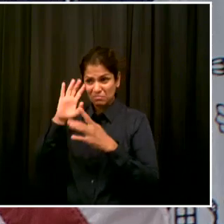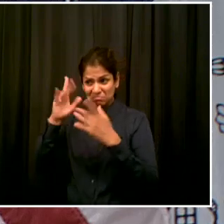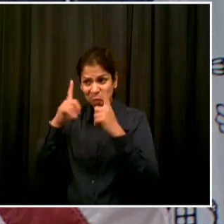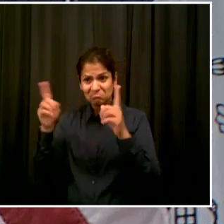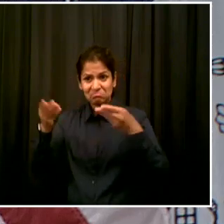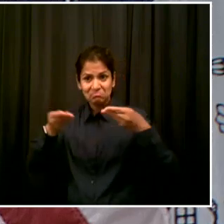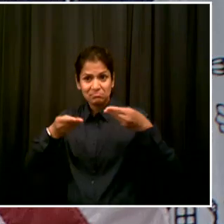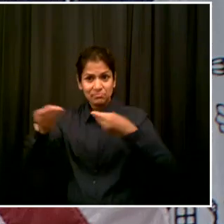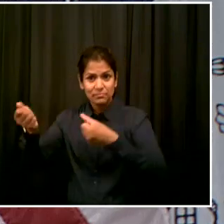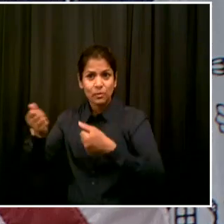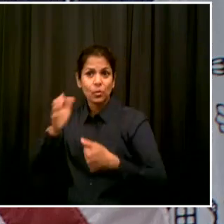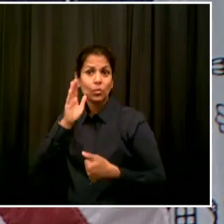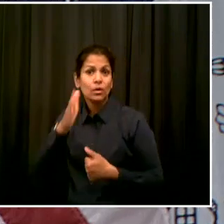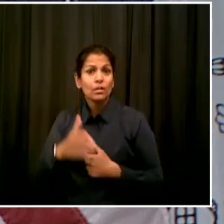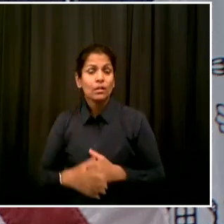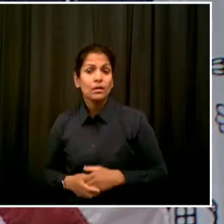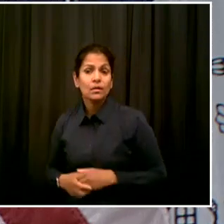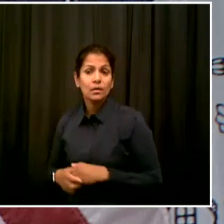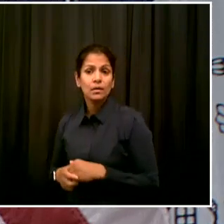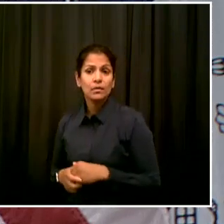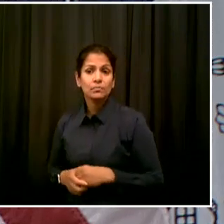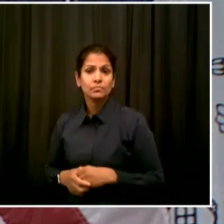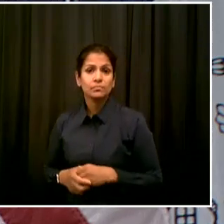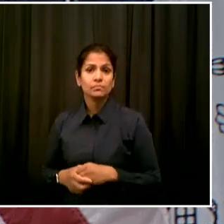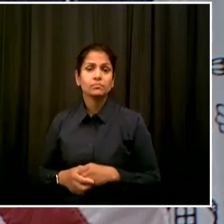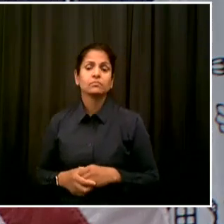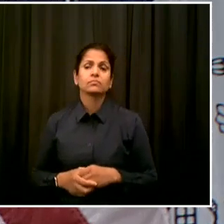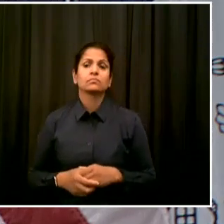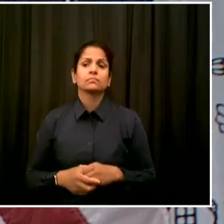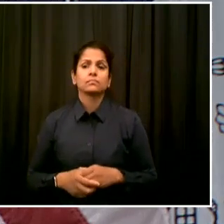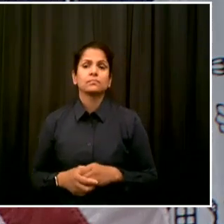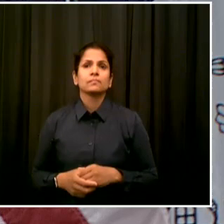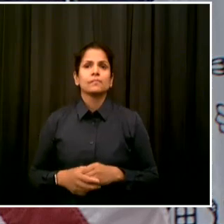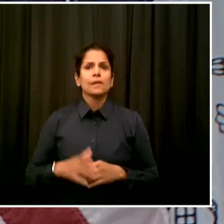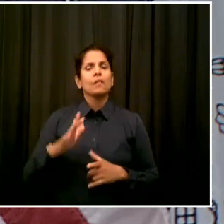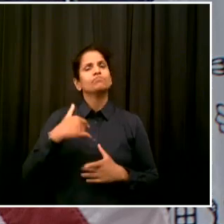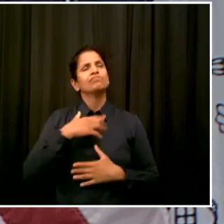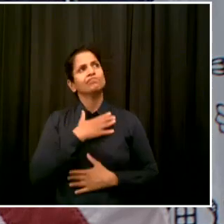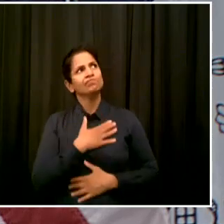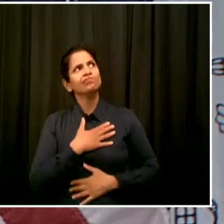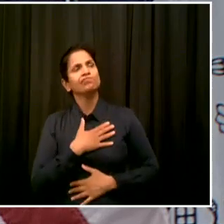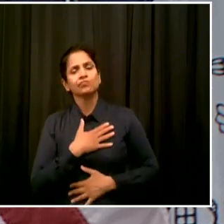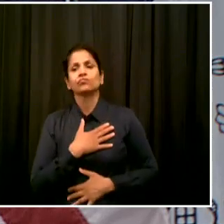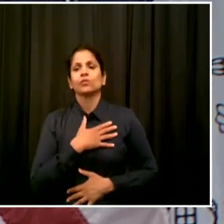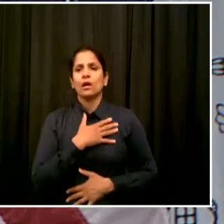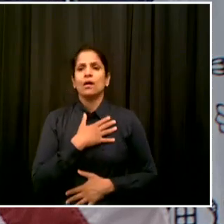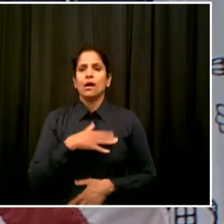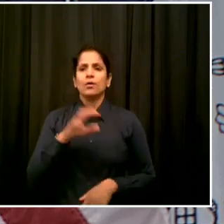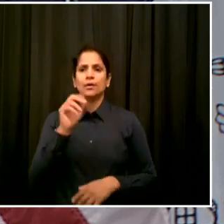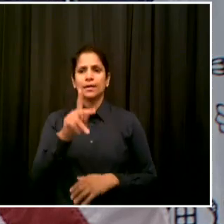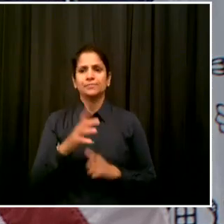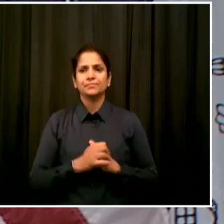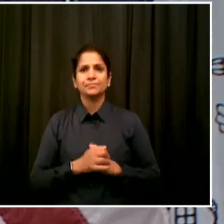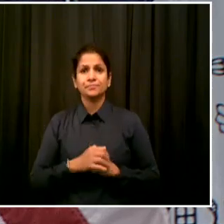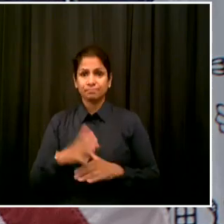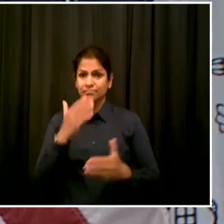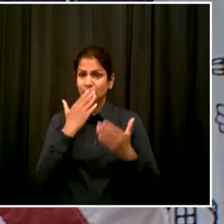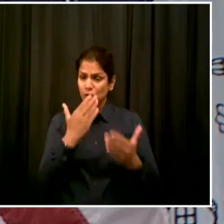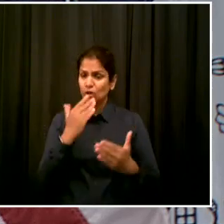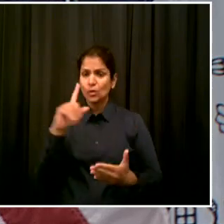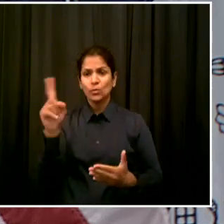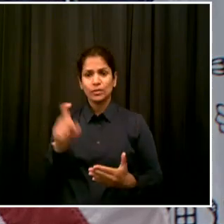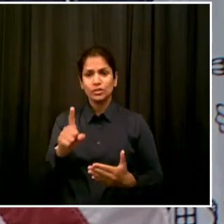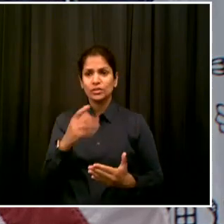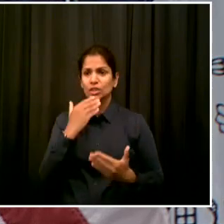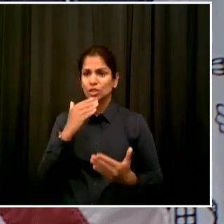safety? I appreciate that question a lot. I think it's a very thoughtful question, Jillian. And it's the kind